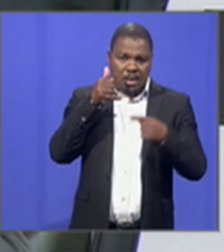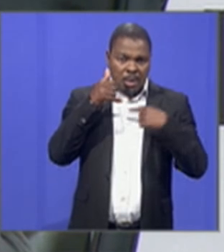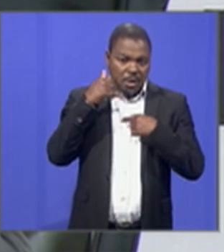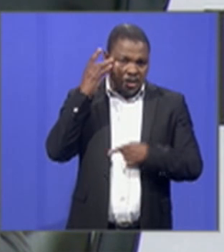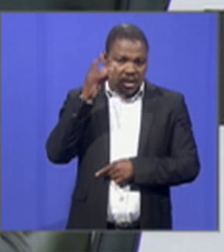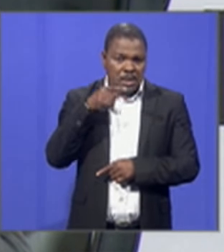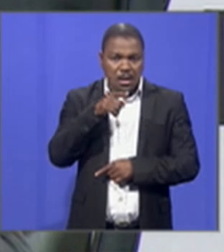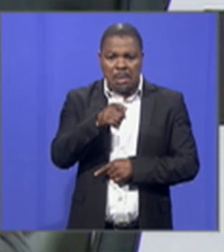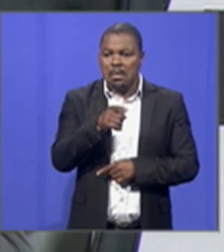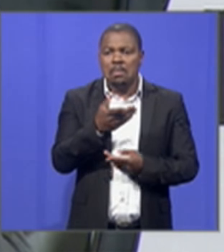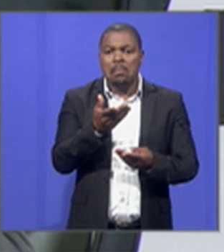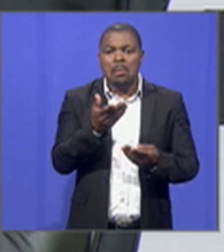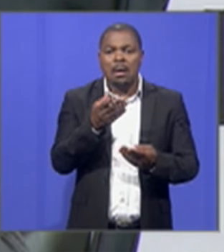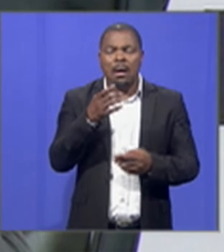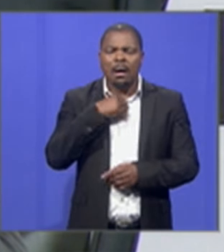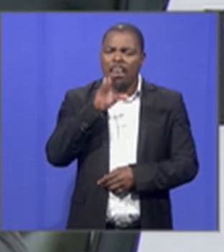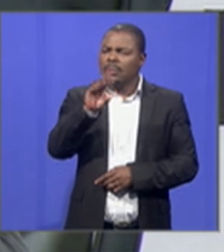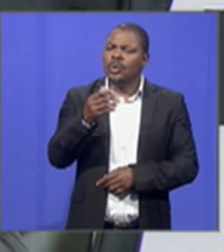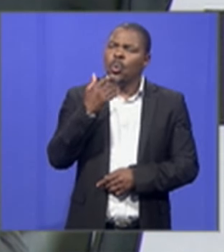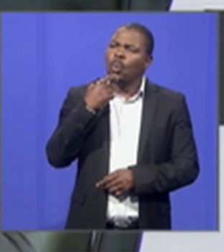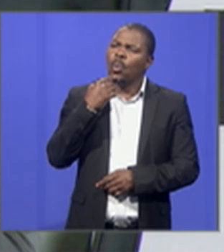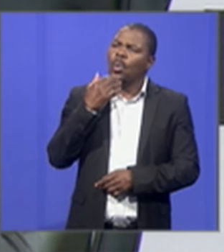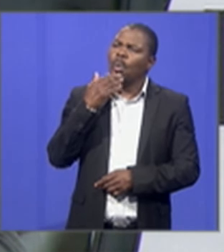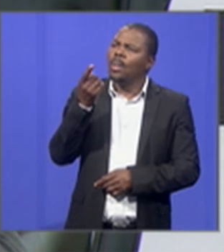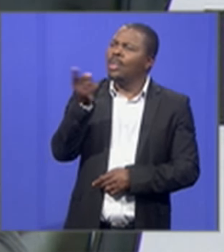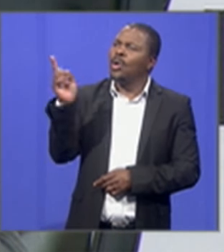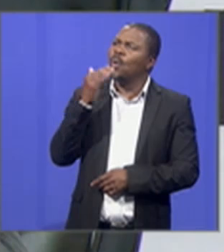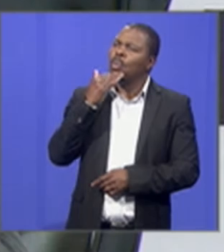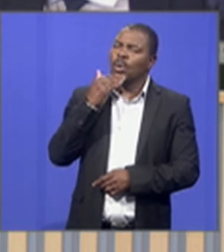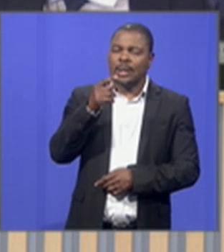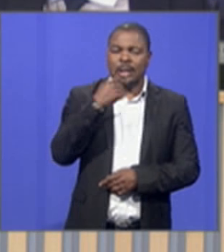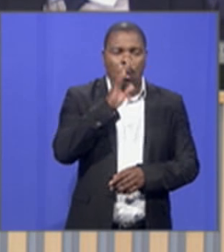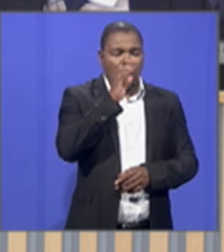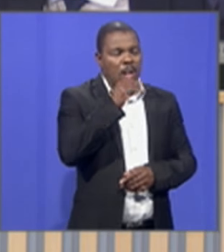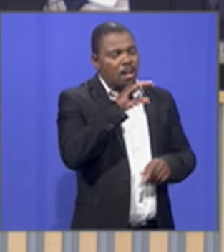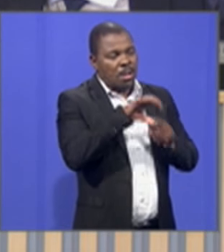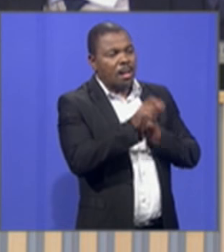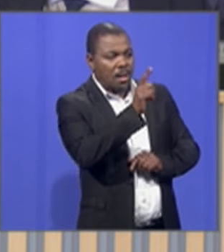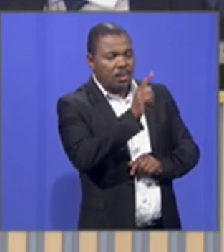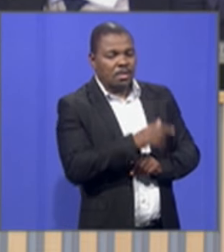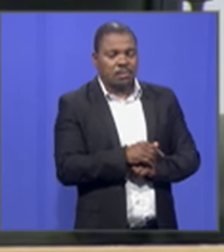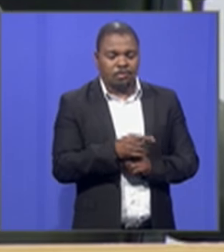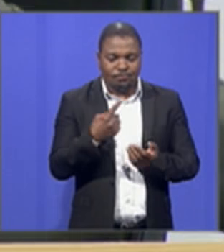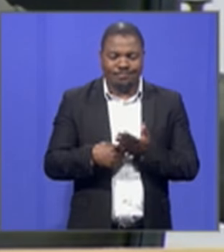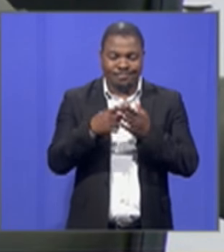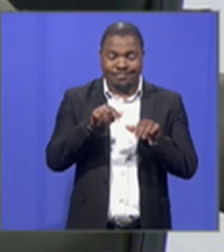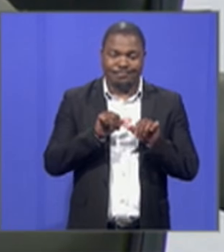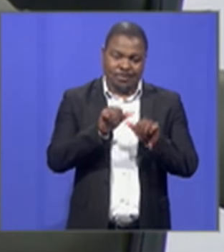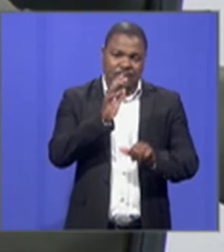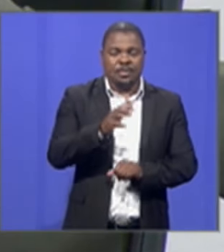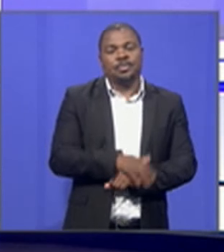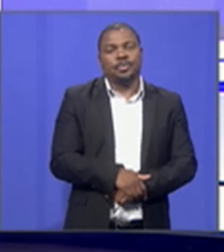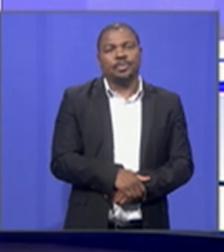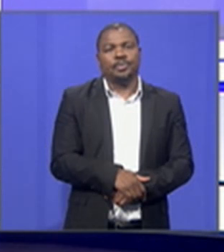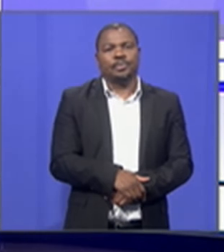your dockets. I asked, who's they? He said, I'm going to find out. Ditieletšo di tšwela pele.